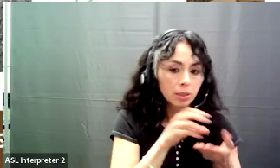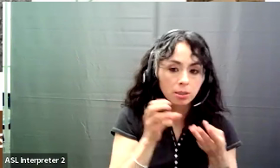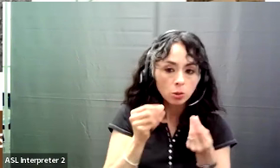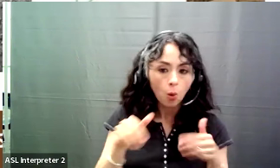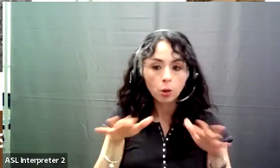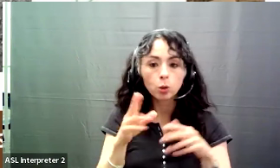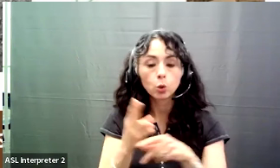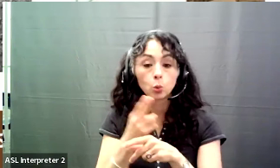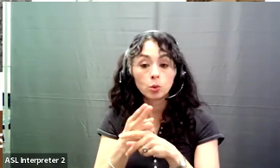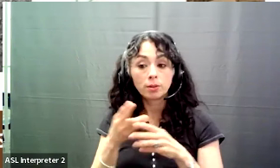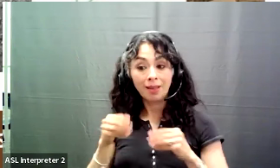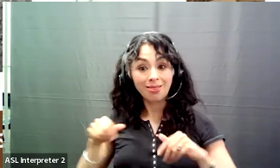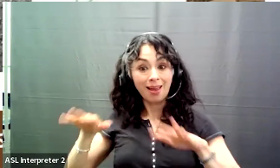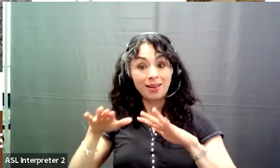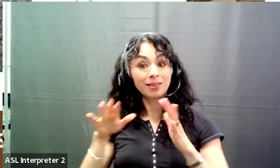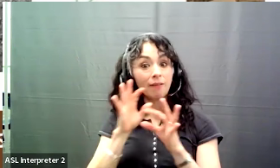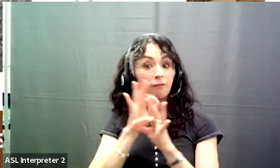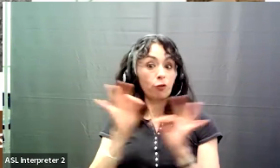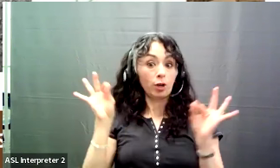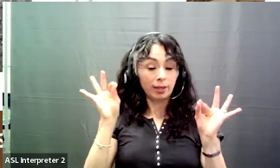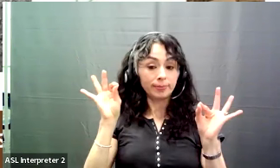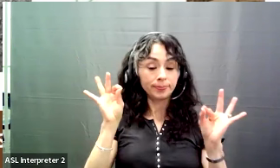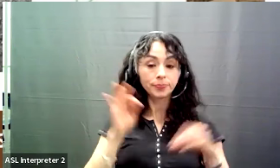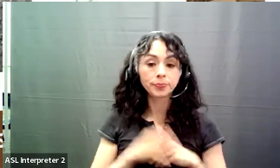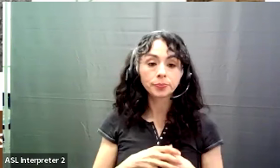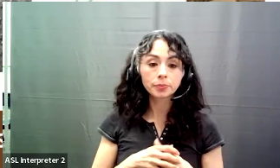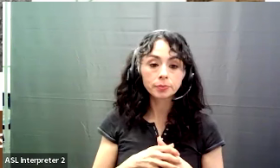available to users free of charge.